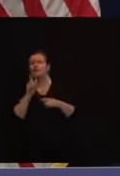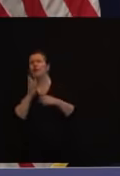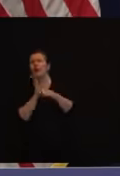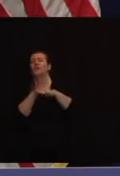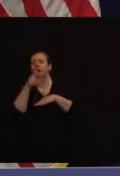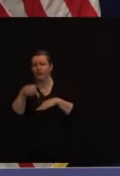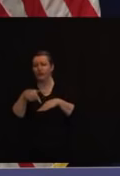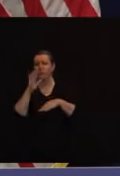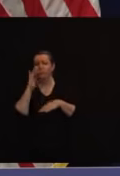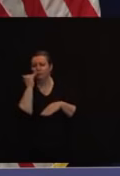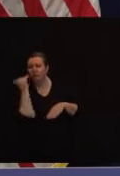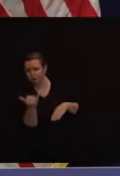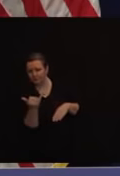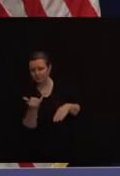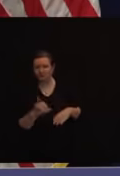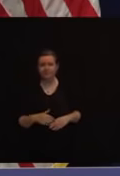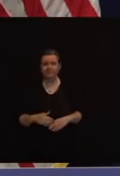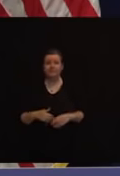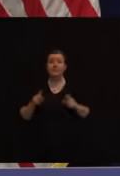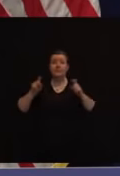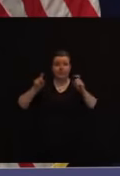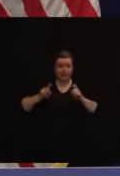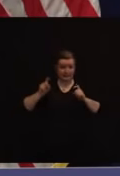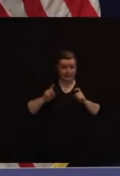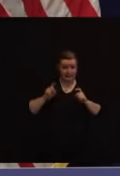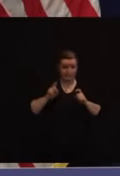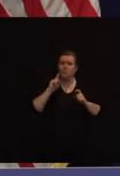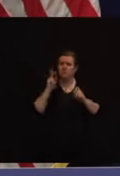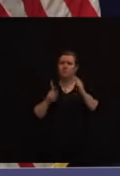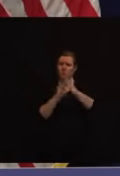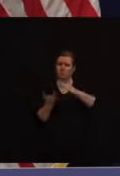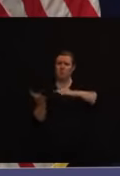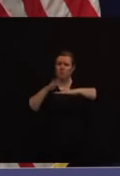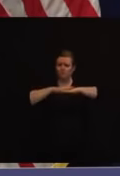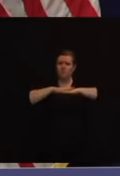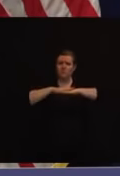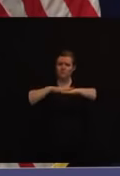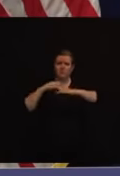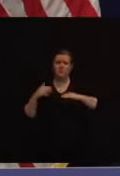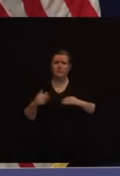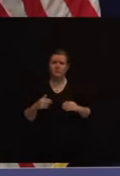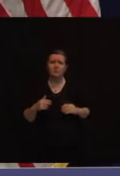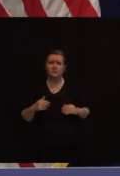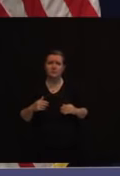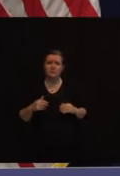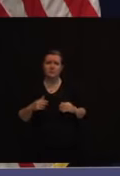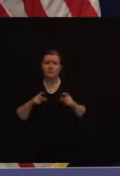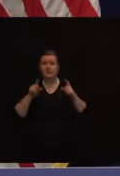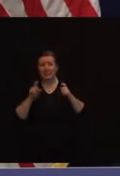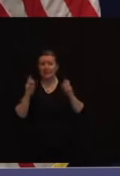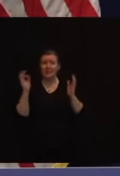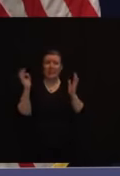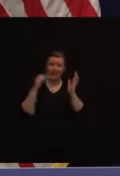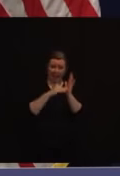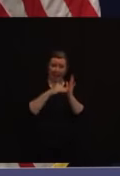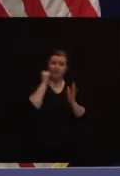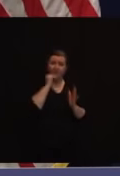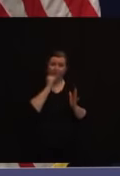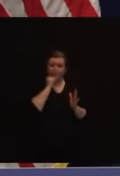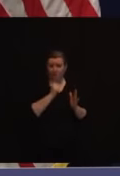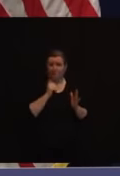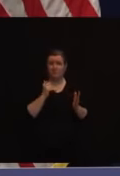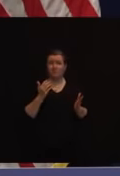the testing, it will at least double what we are now. And I think we're closer to 9 than we are to 7. So just assume that this will get us